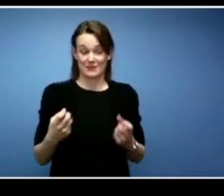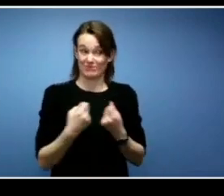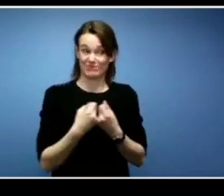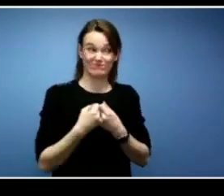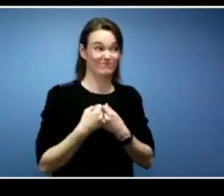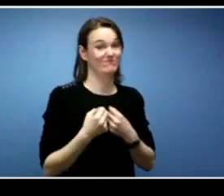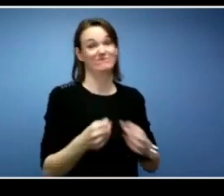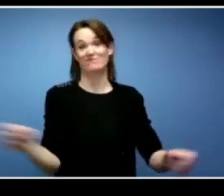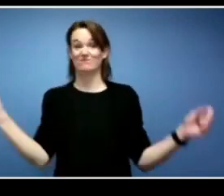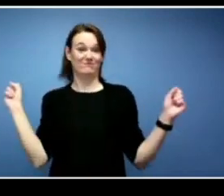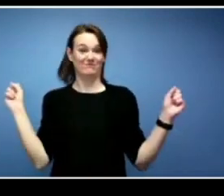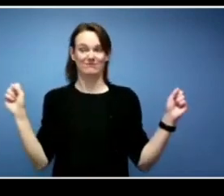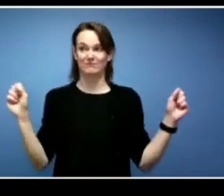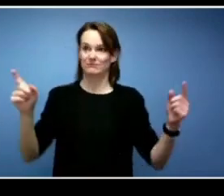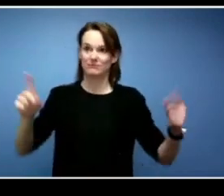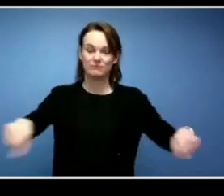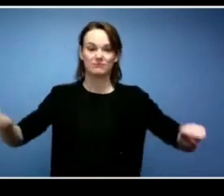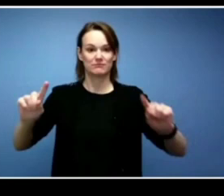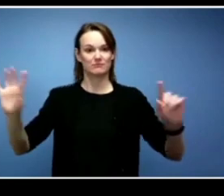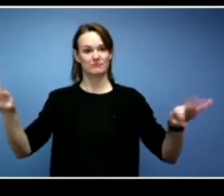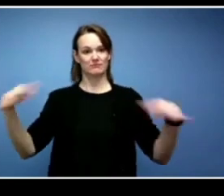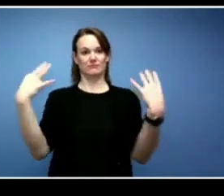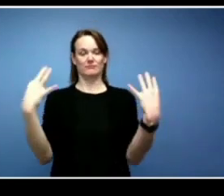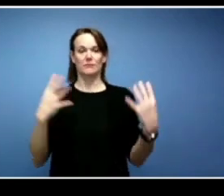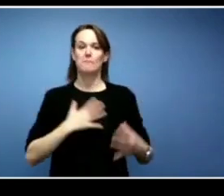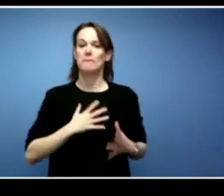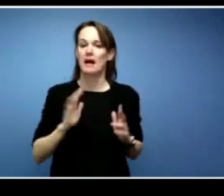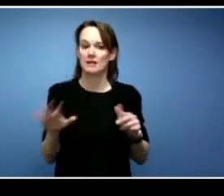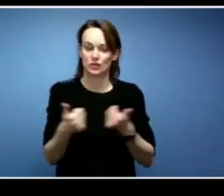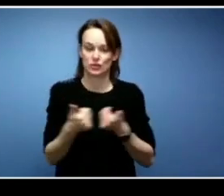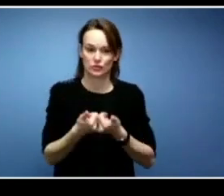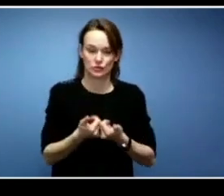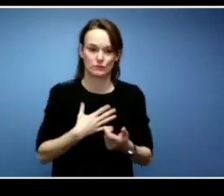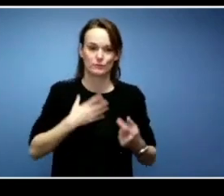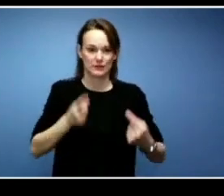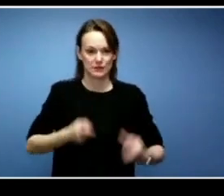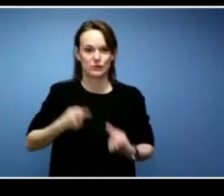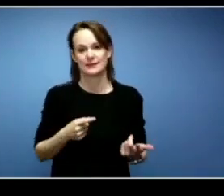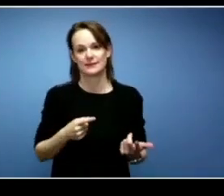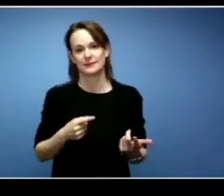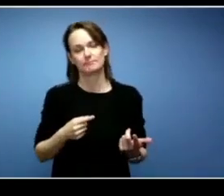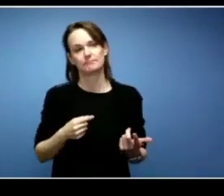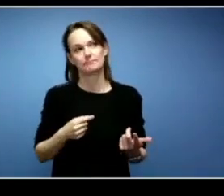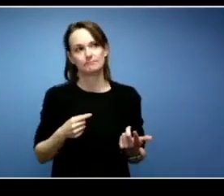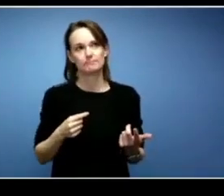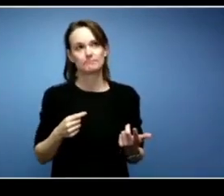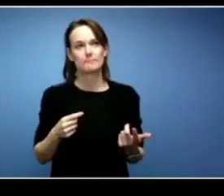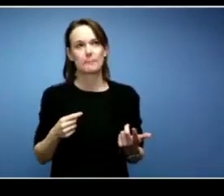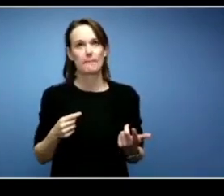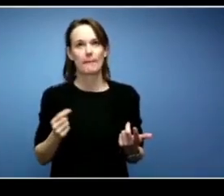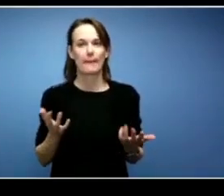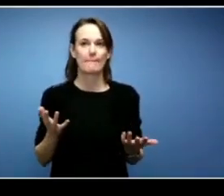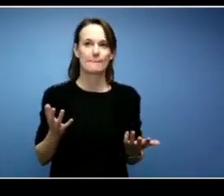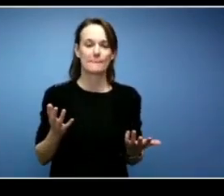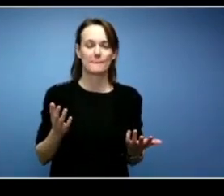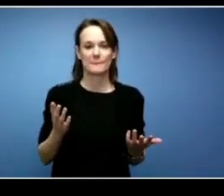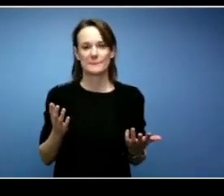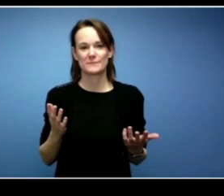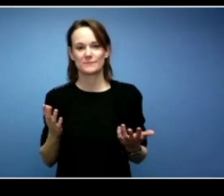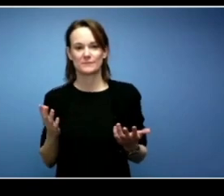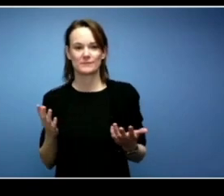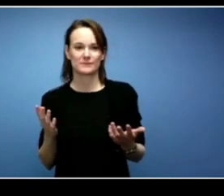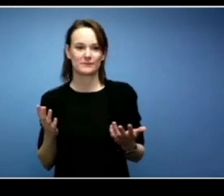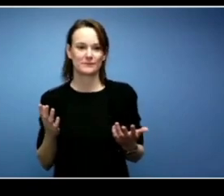essentially some of the struggles that I have, the challenges that I have. And I think it kind of speaks to this